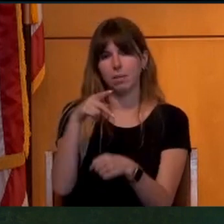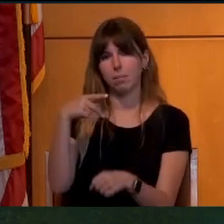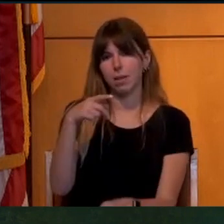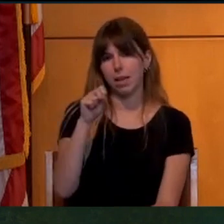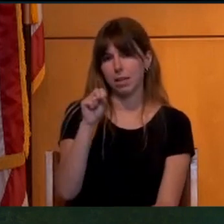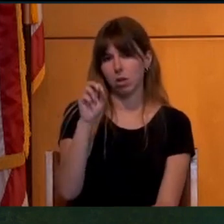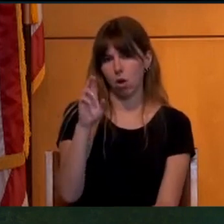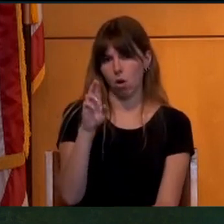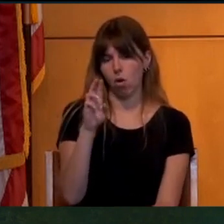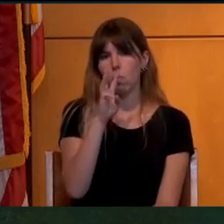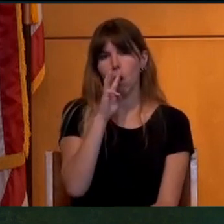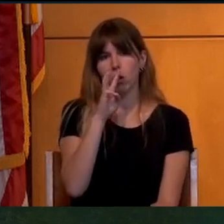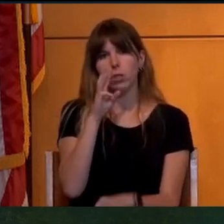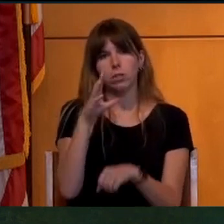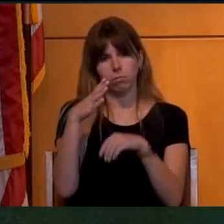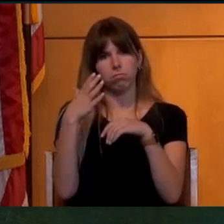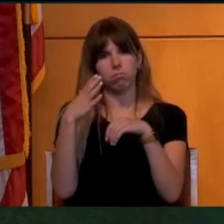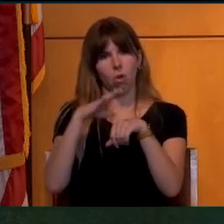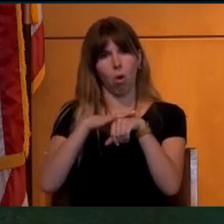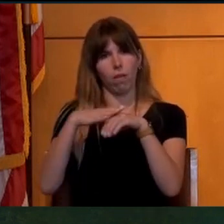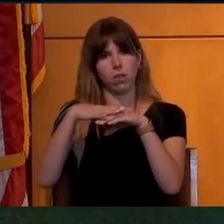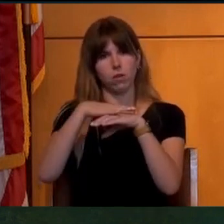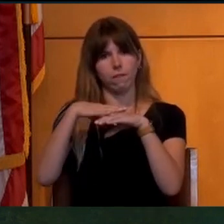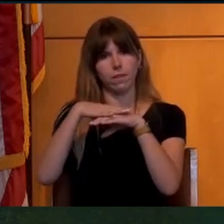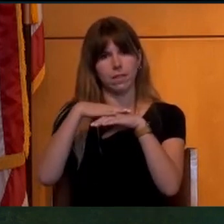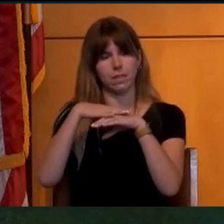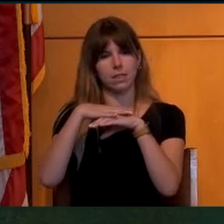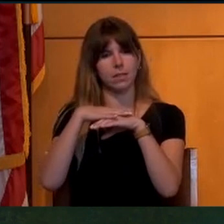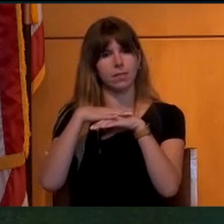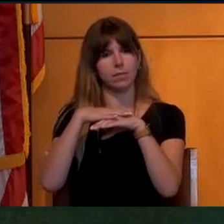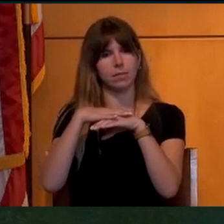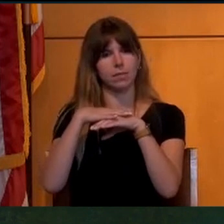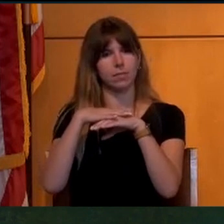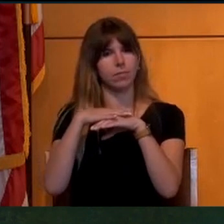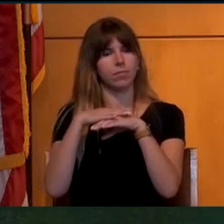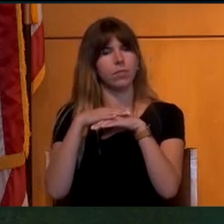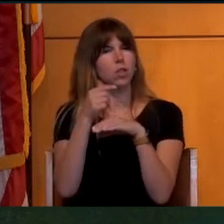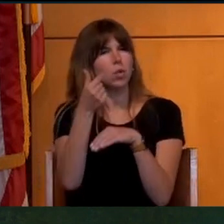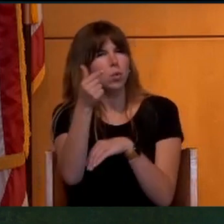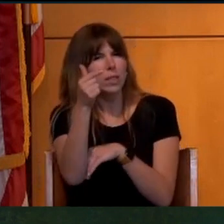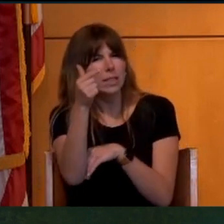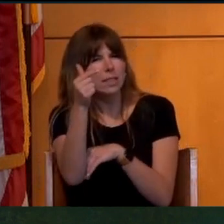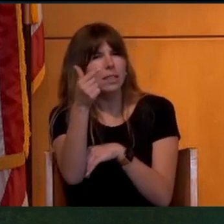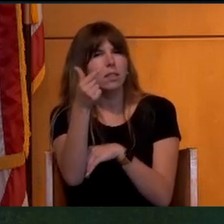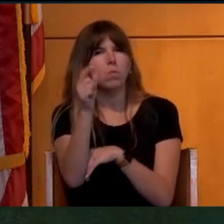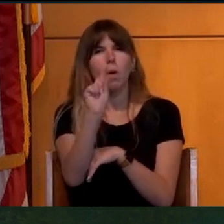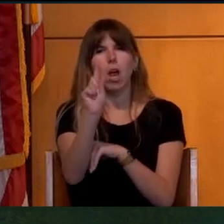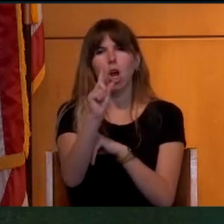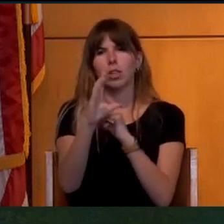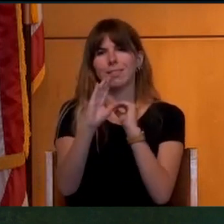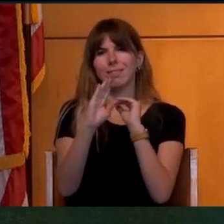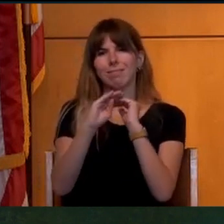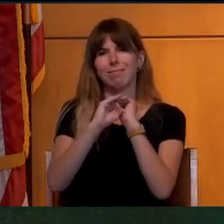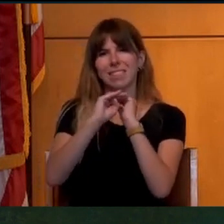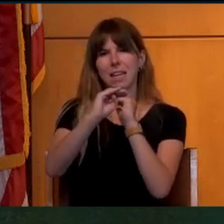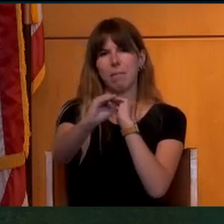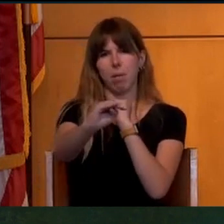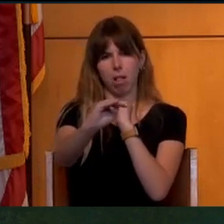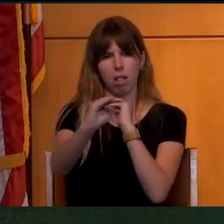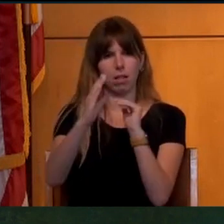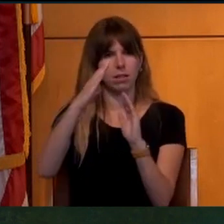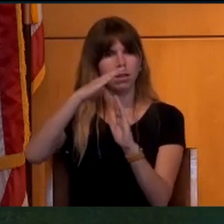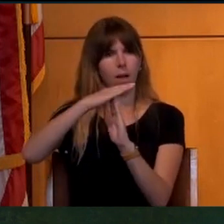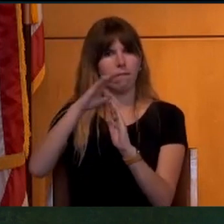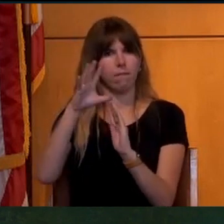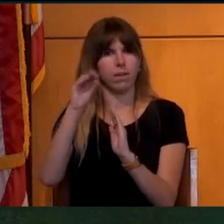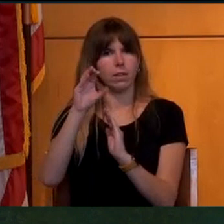stable at the surface. The greenish area, thank you, greenish areas are where it is stable in the top 50 centimeters and yellow in